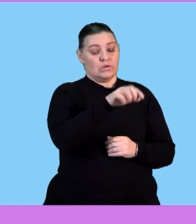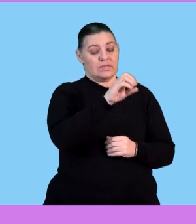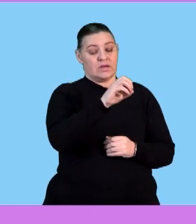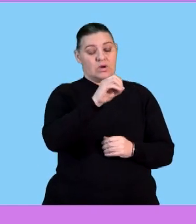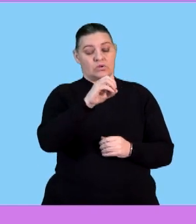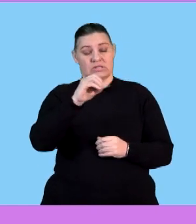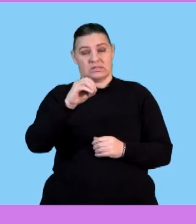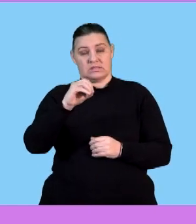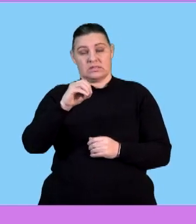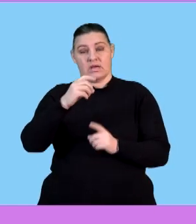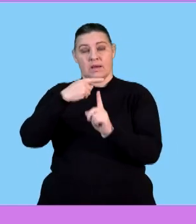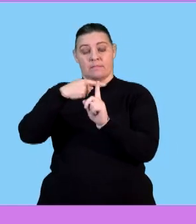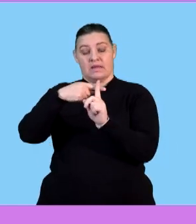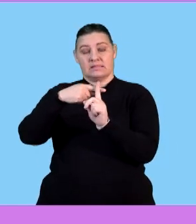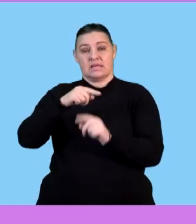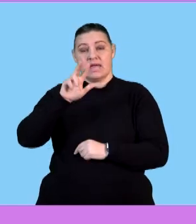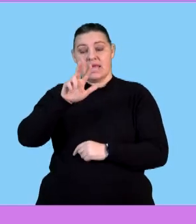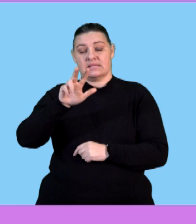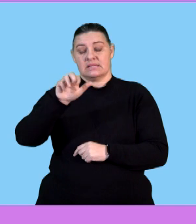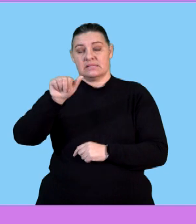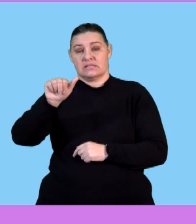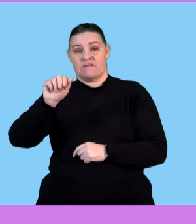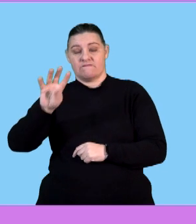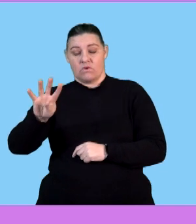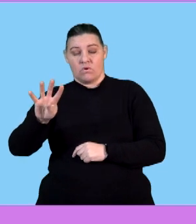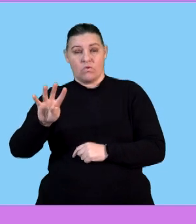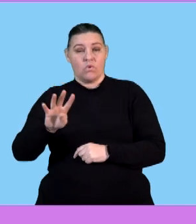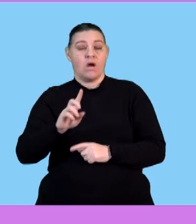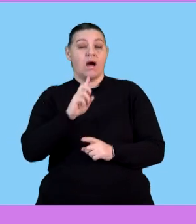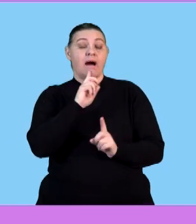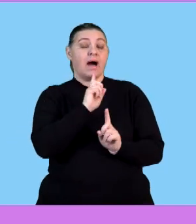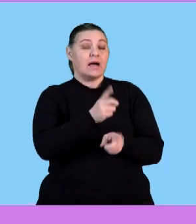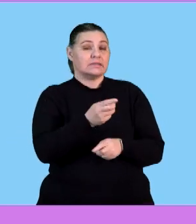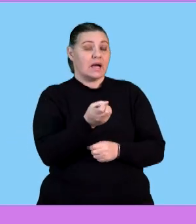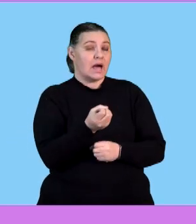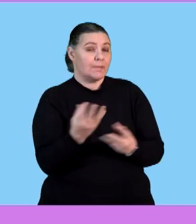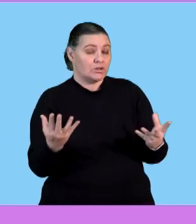plus 864 Rand leaves me with